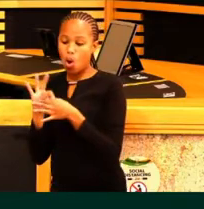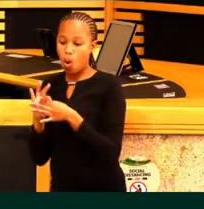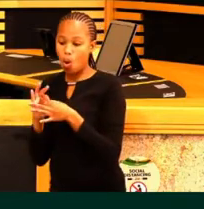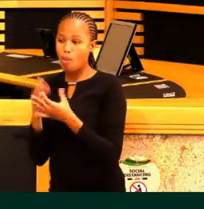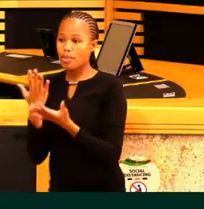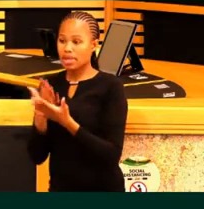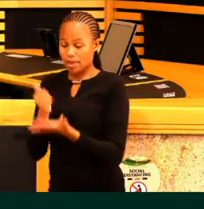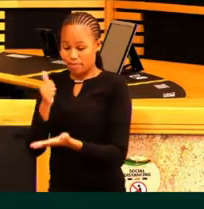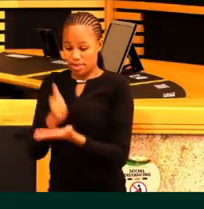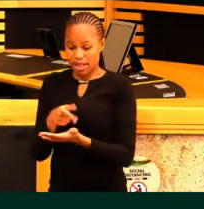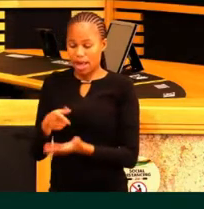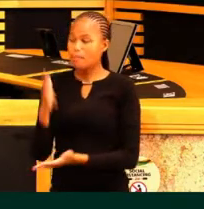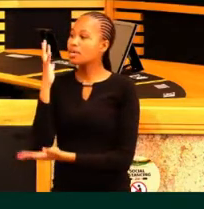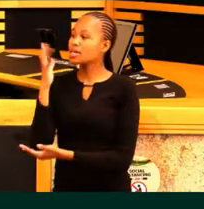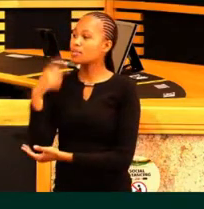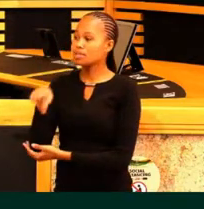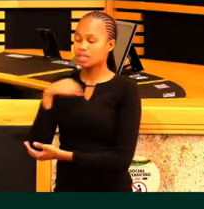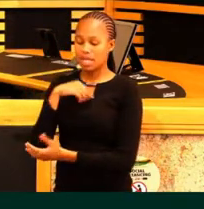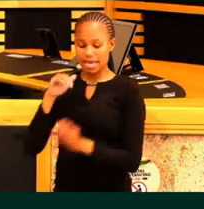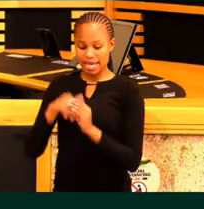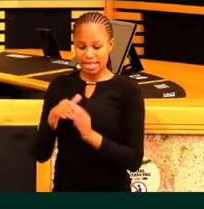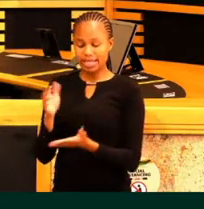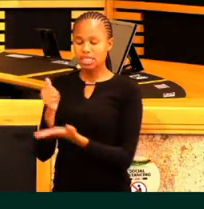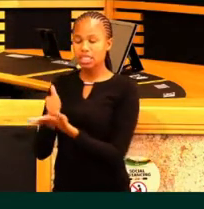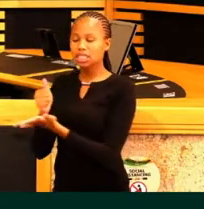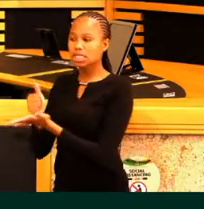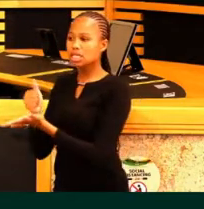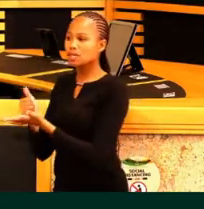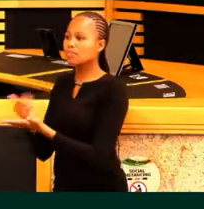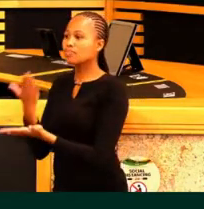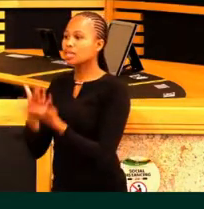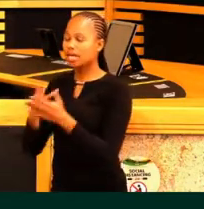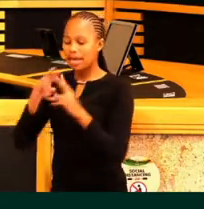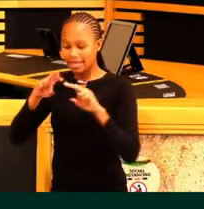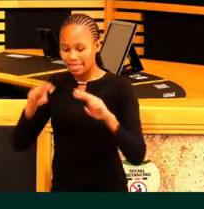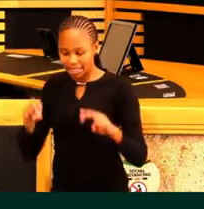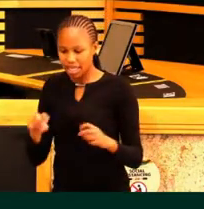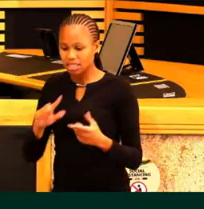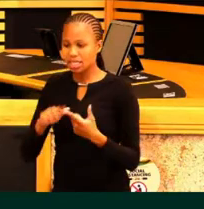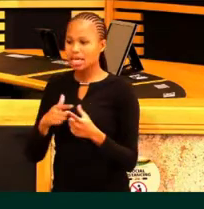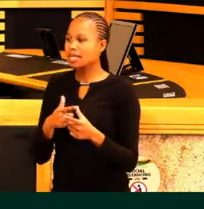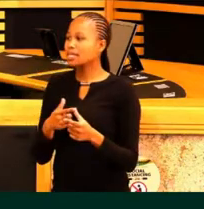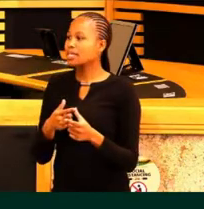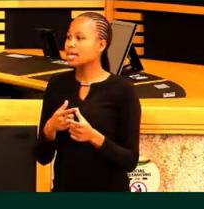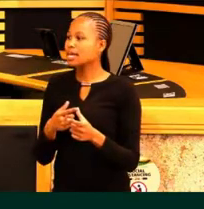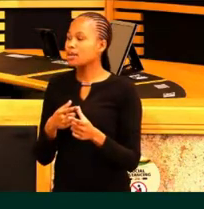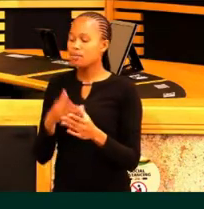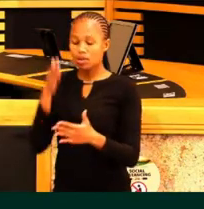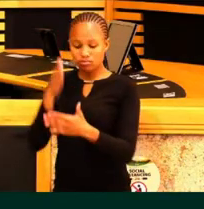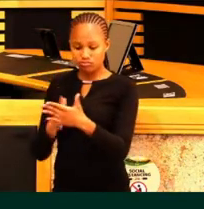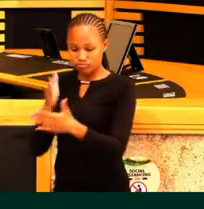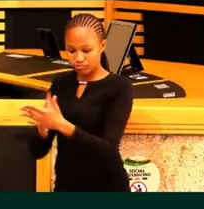they represent us in these seats so that they research and they become Imperials